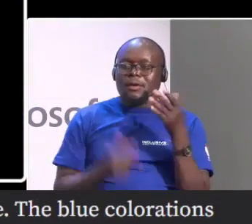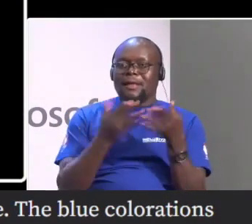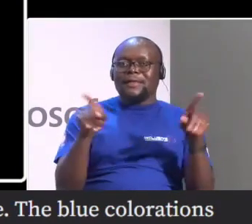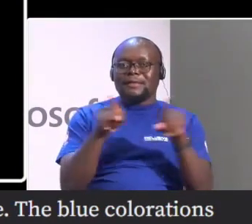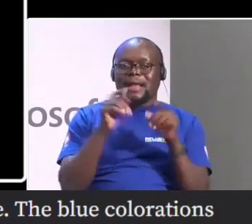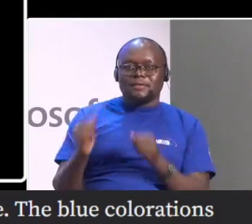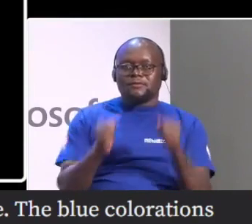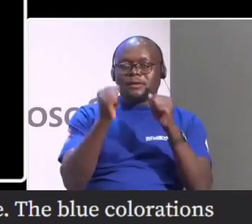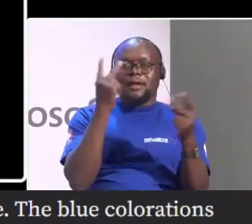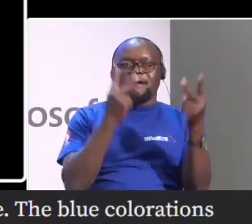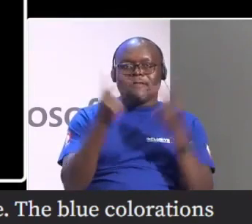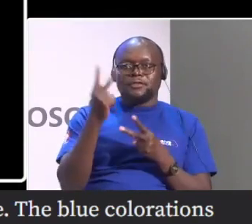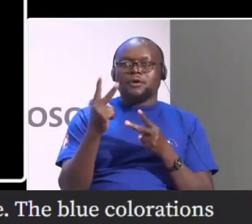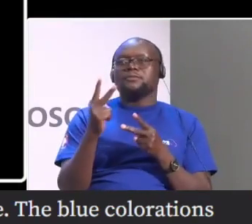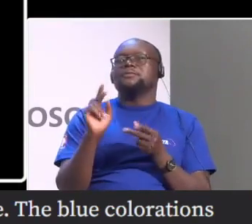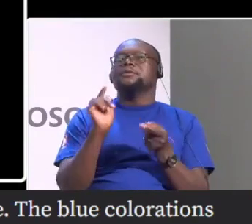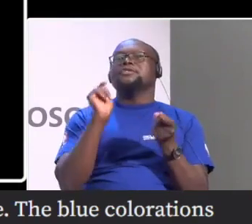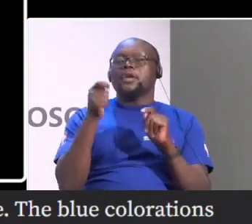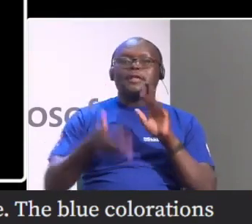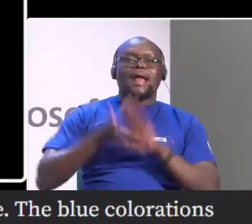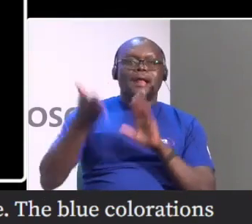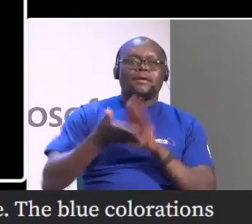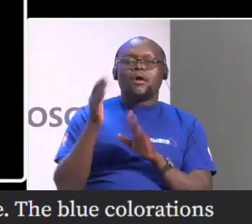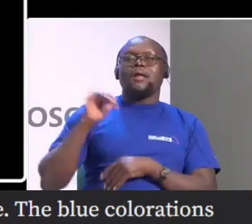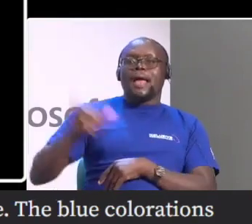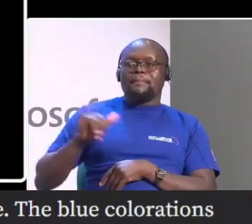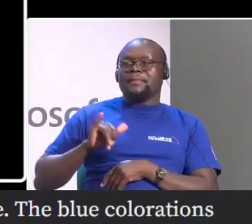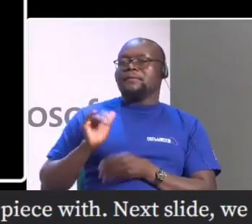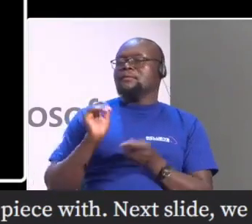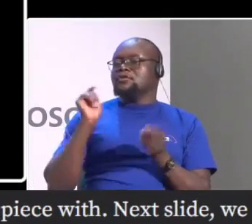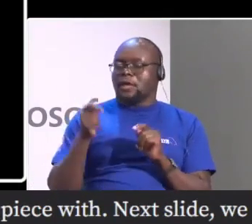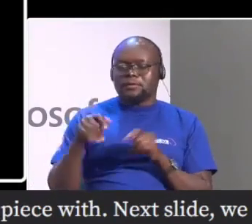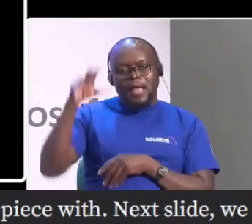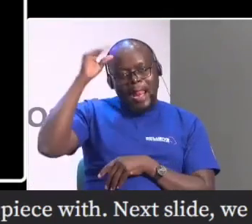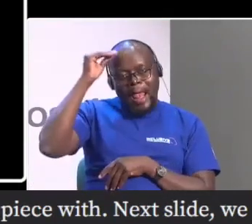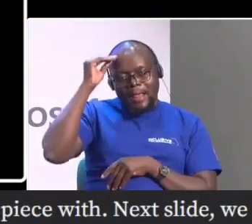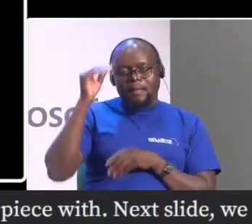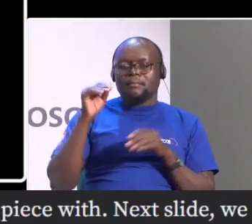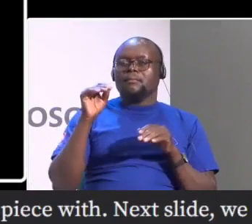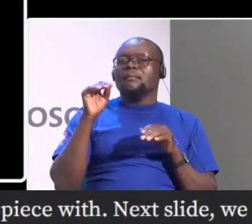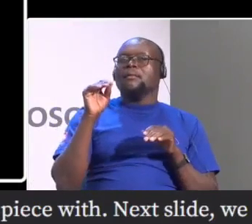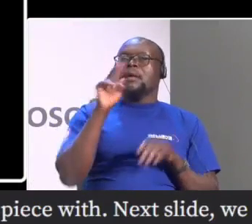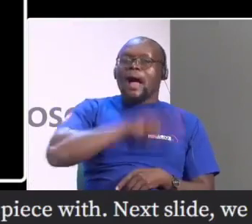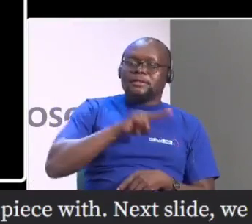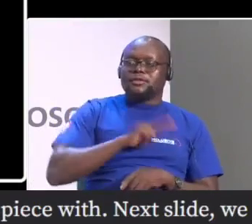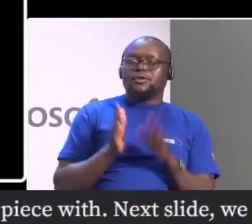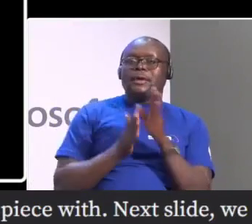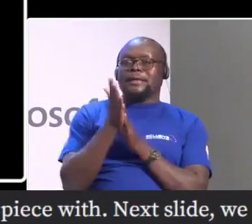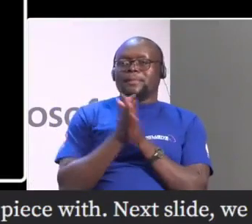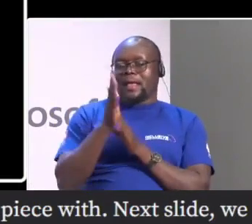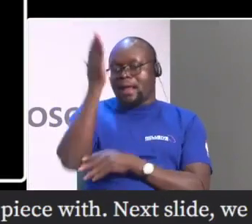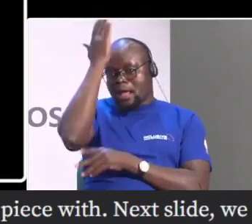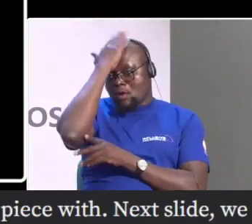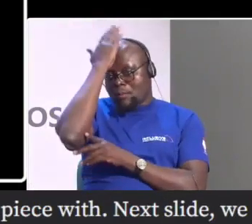like strategic vision, radical empathy, kinship, a learning attitude, inspired